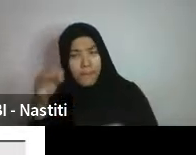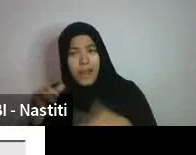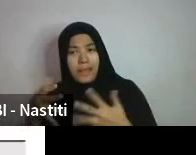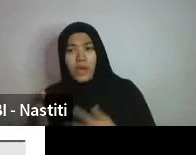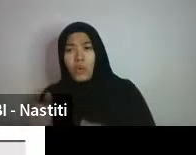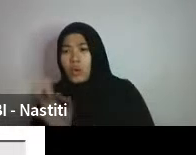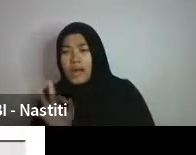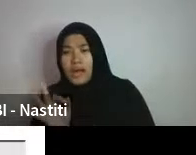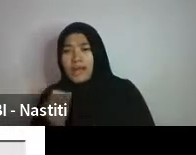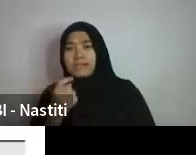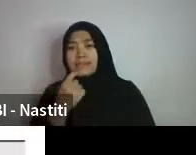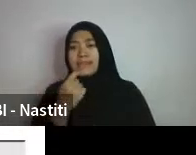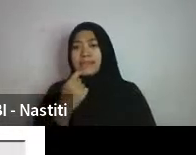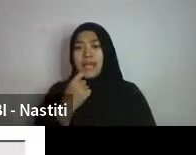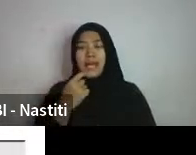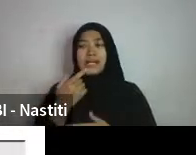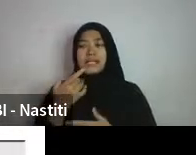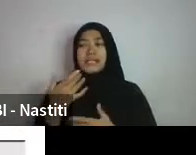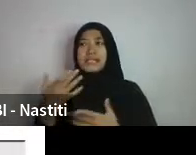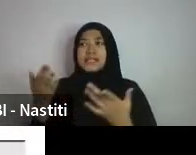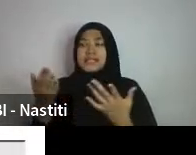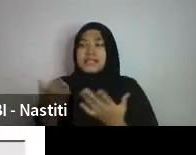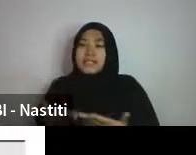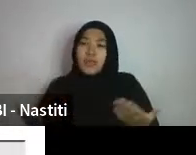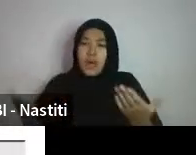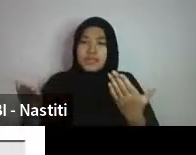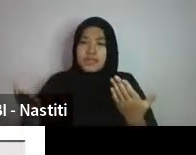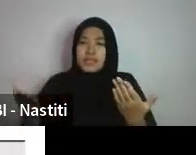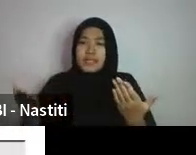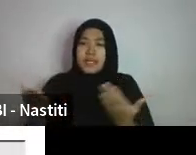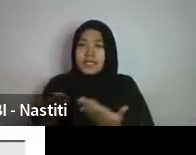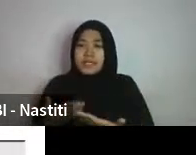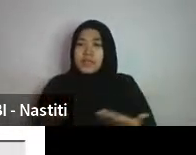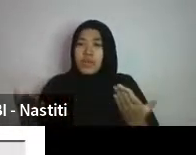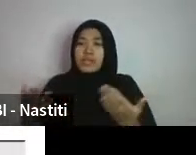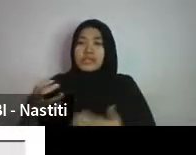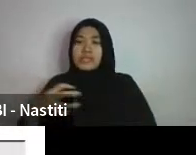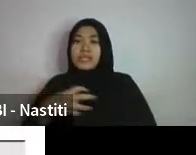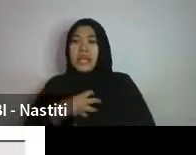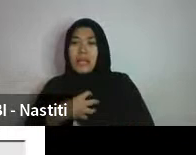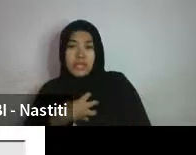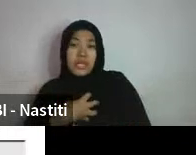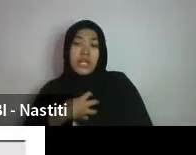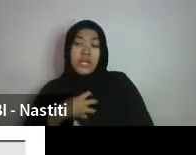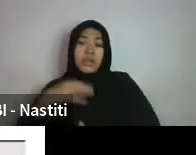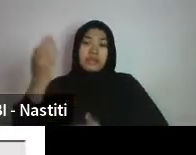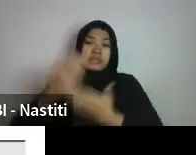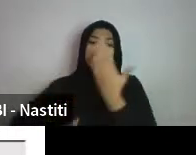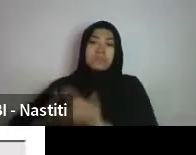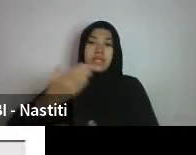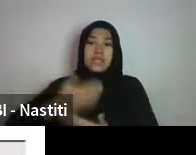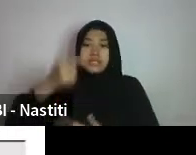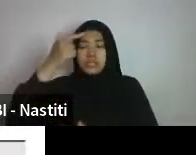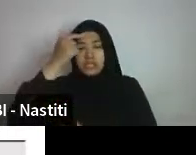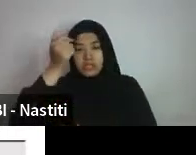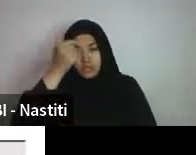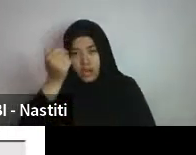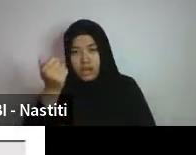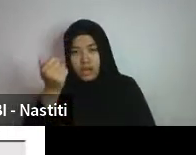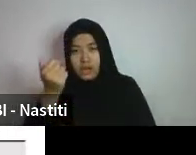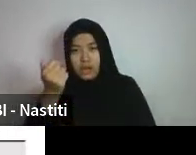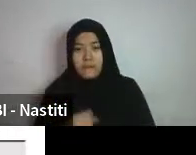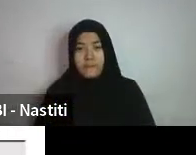understanding procedures with people with an intellectual disability. So there seemed to be less certainty within the